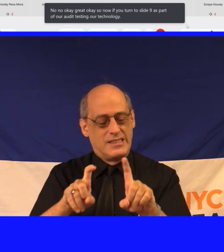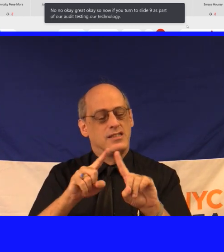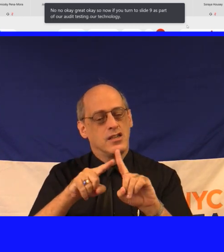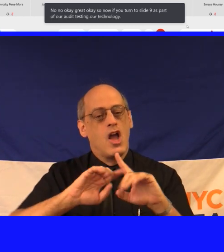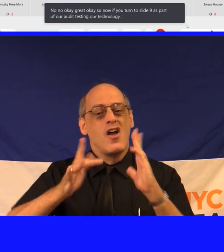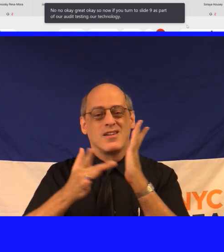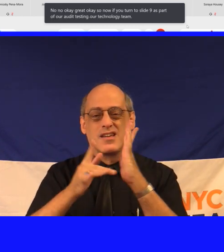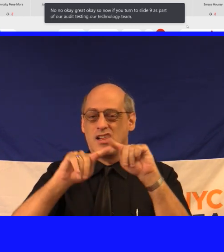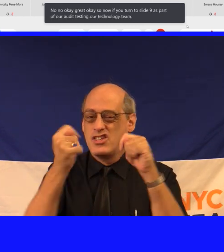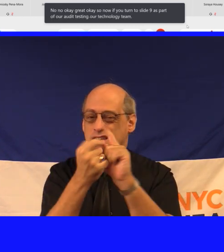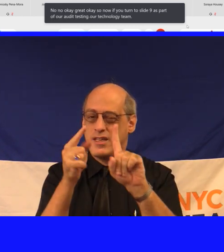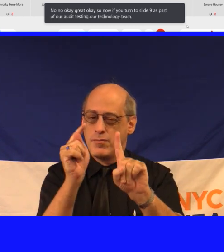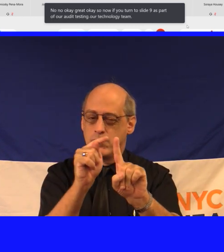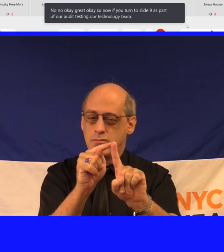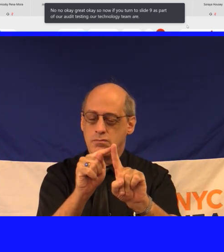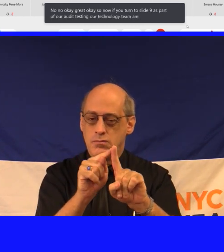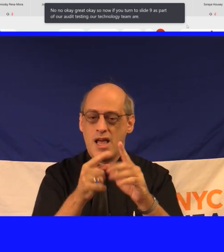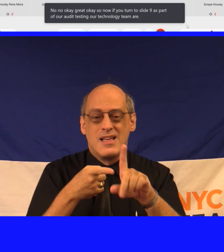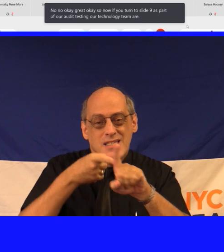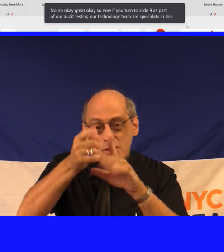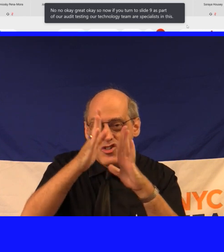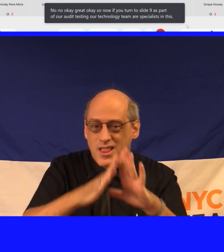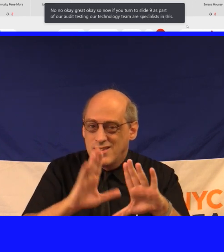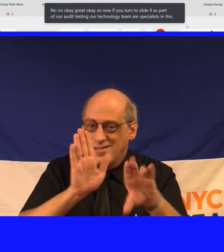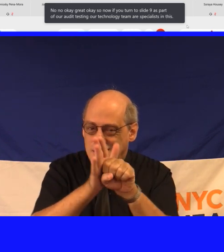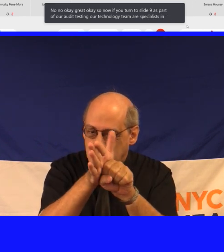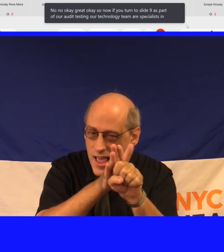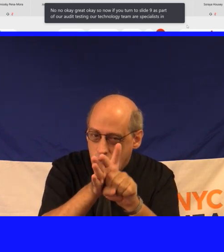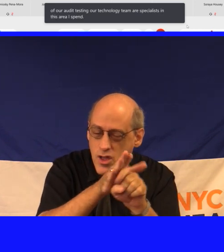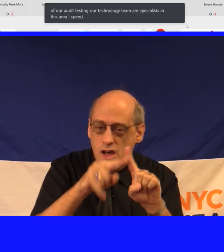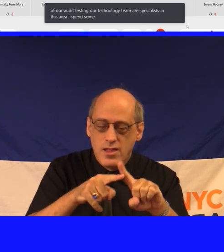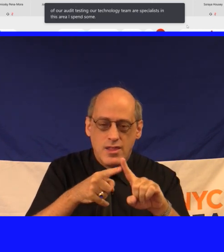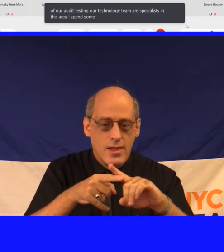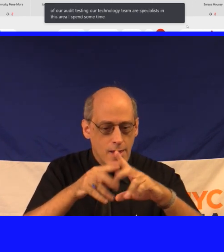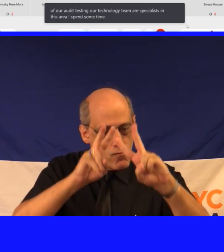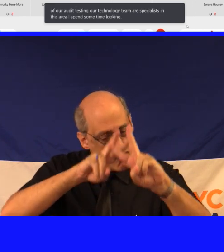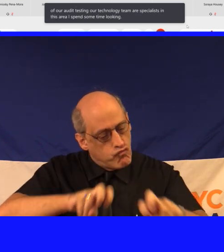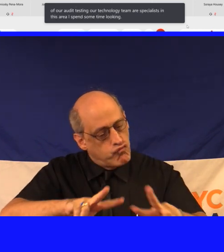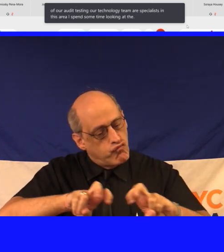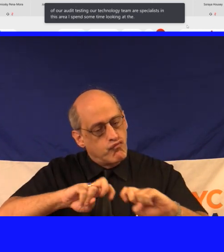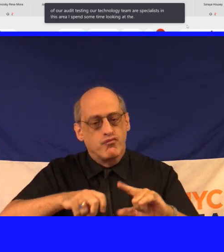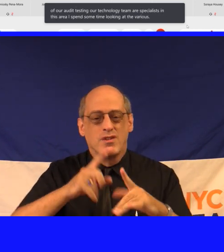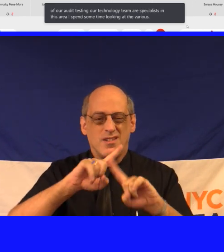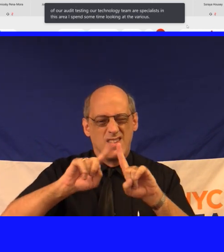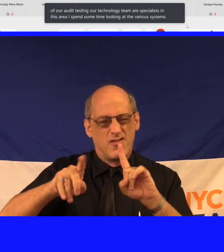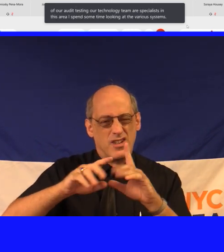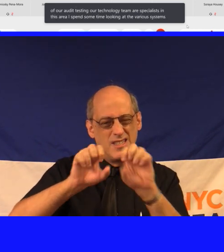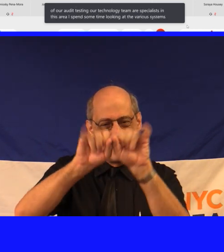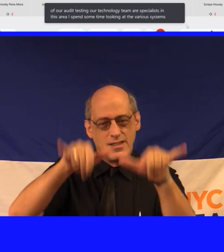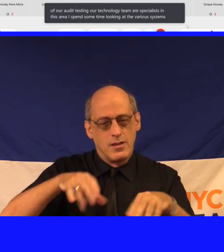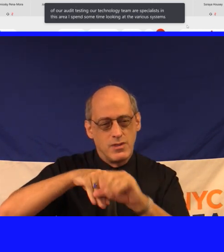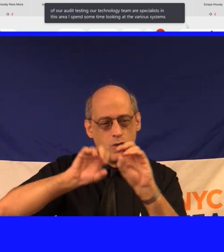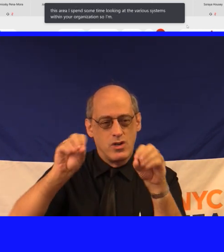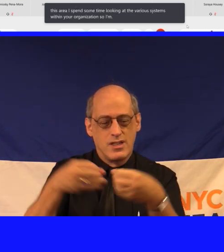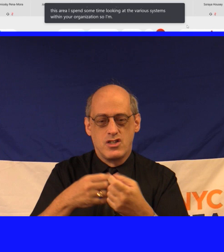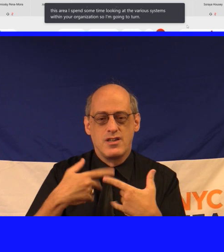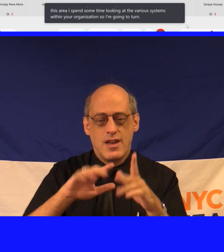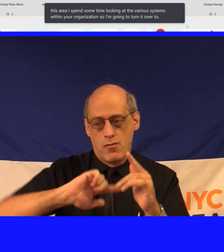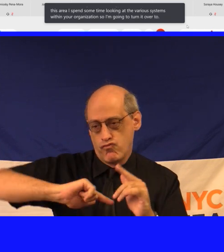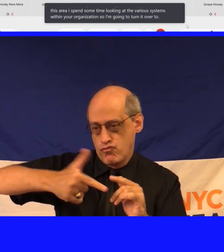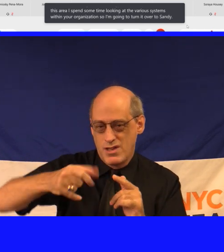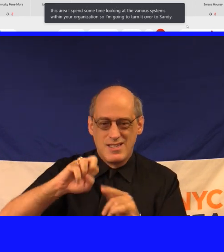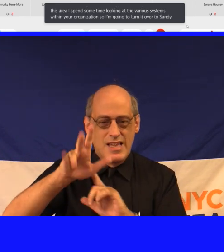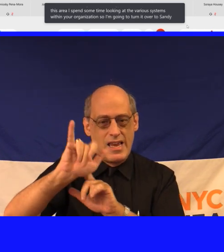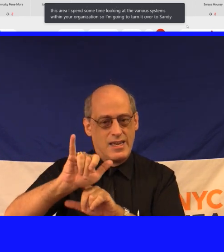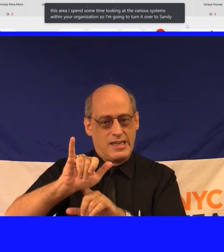technology team, our specialists in this area spend some time looking at the various systems within your organization. So I'm going to turn it over to Sandy